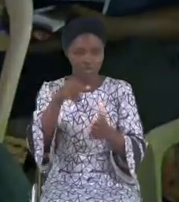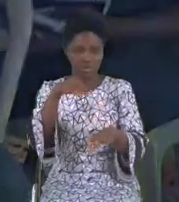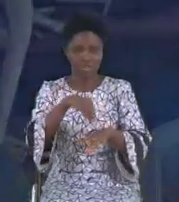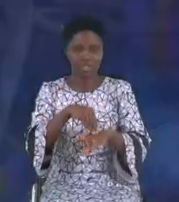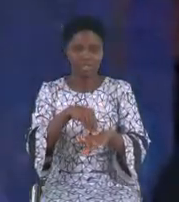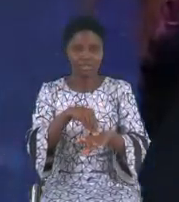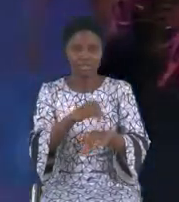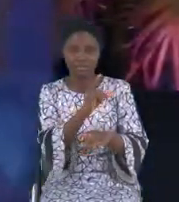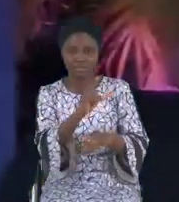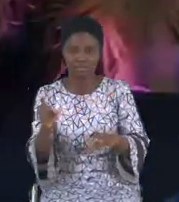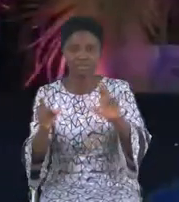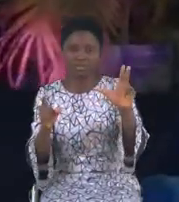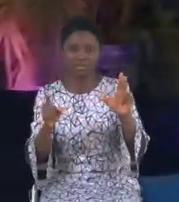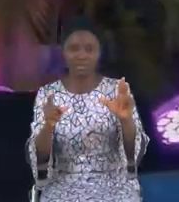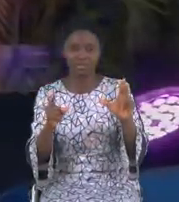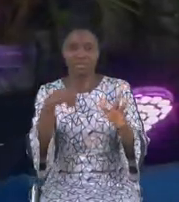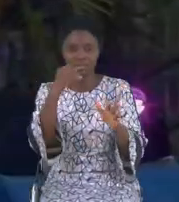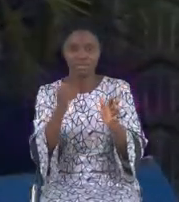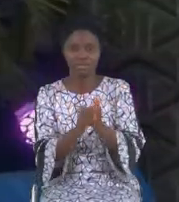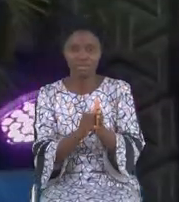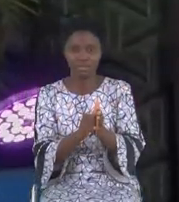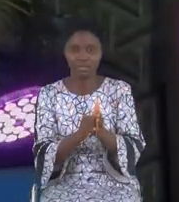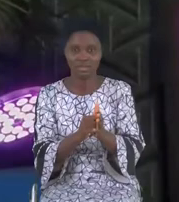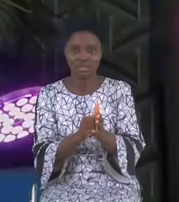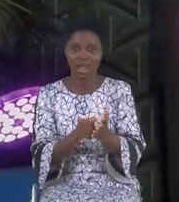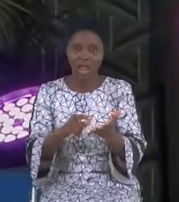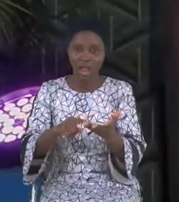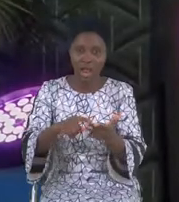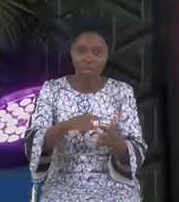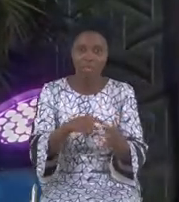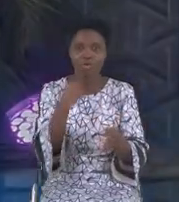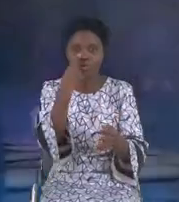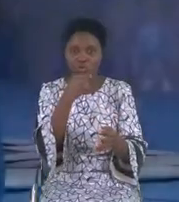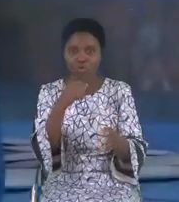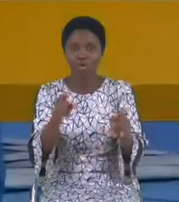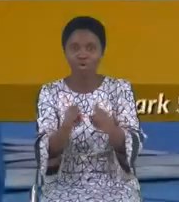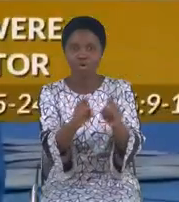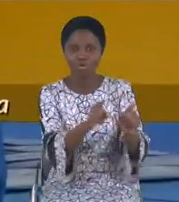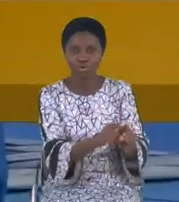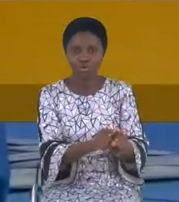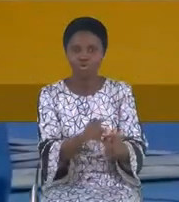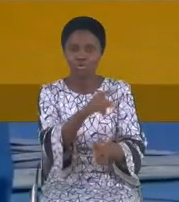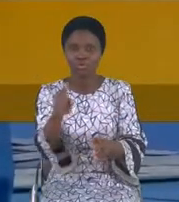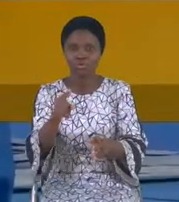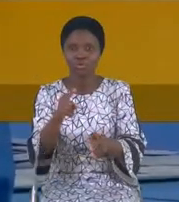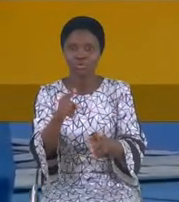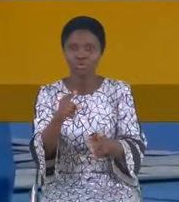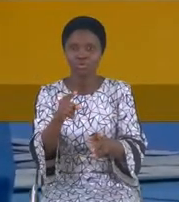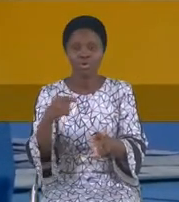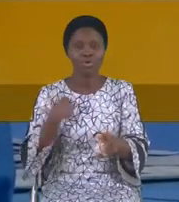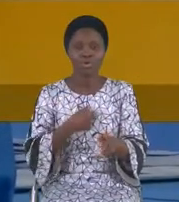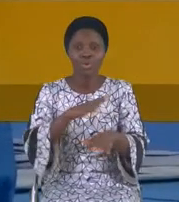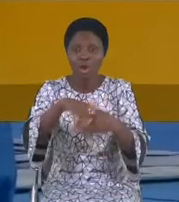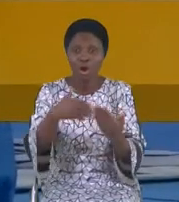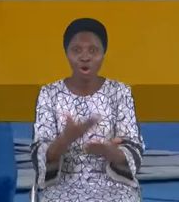36 and verse 3 among whom also we all we all